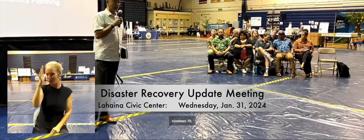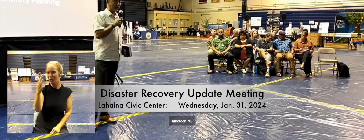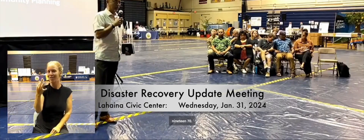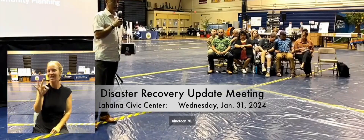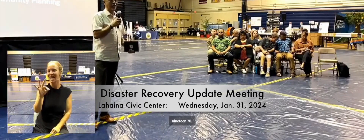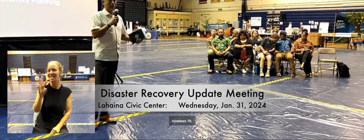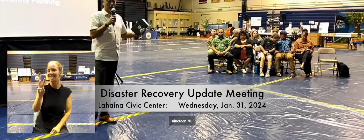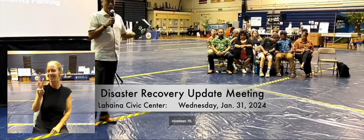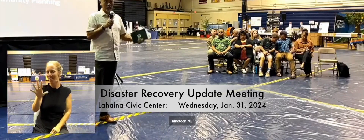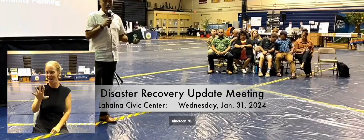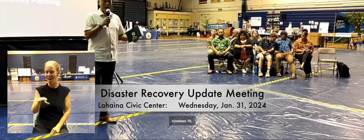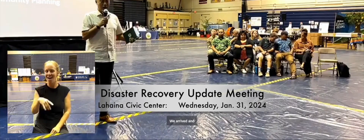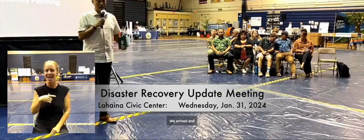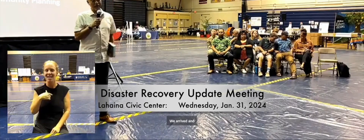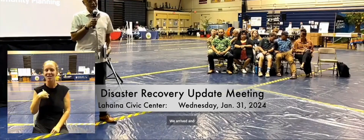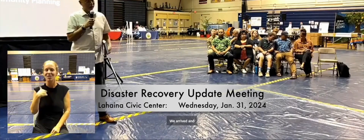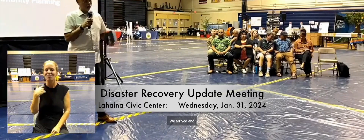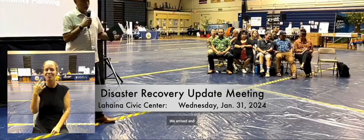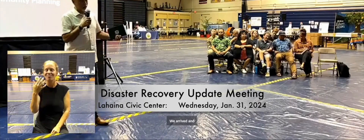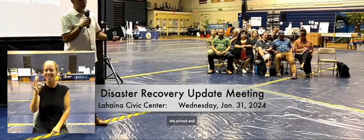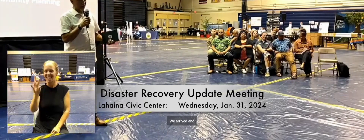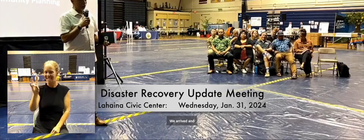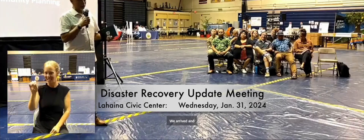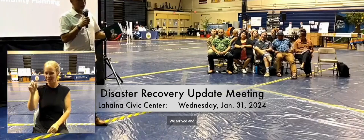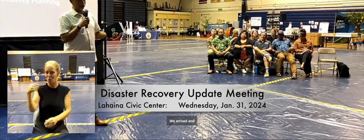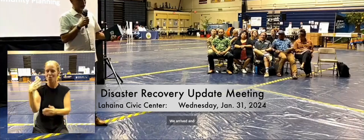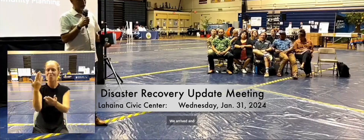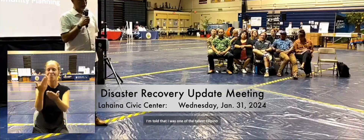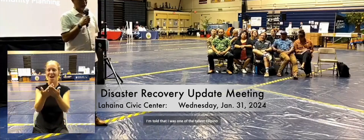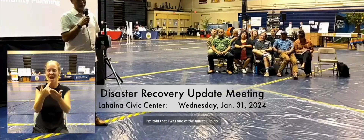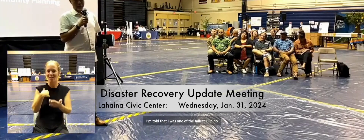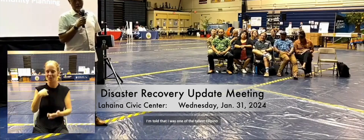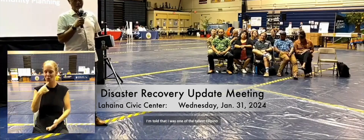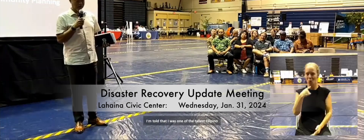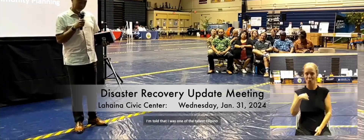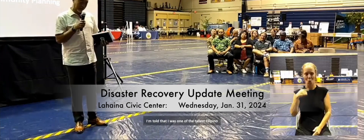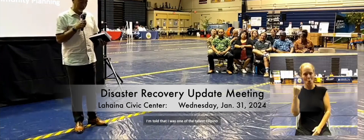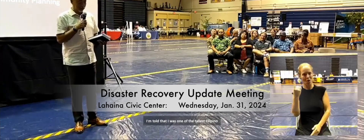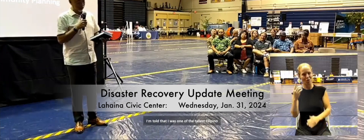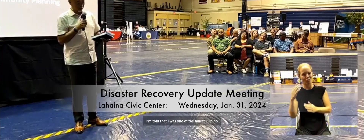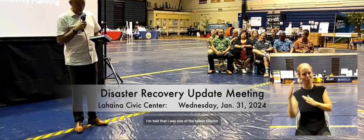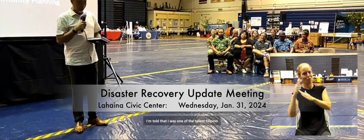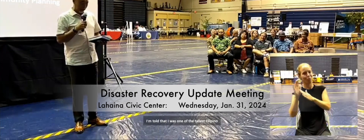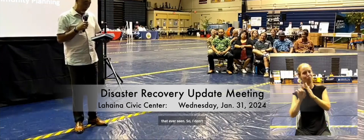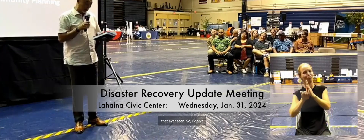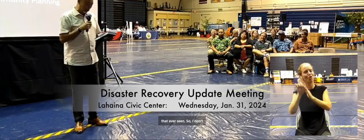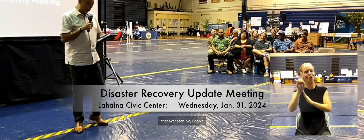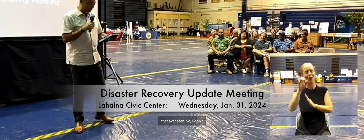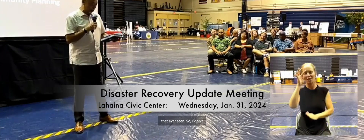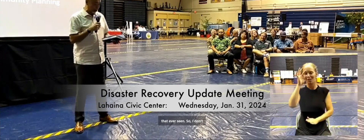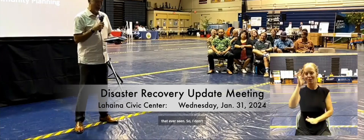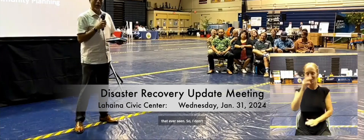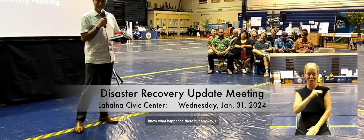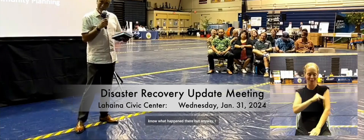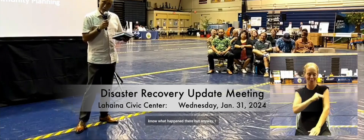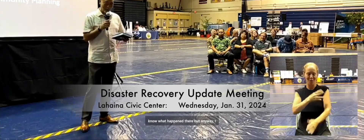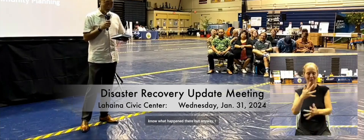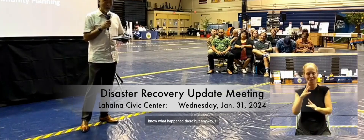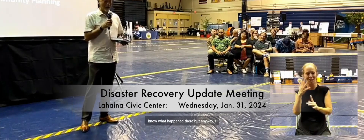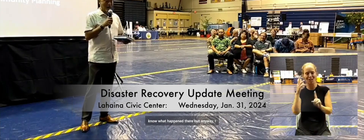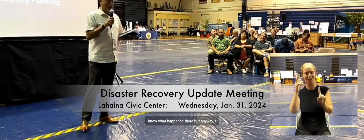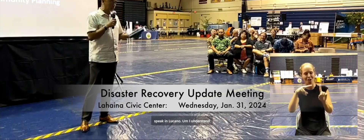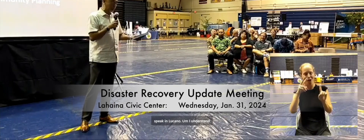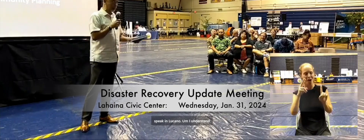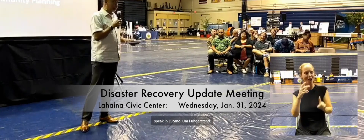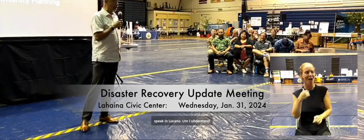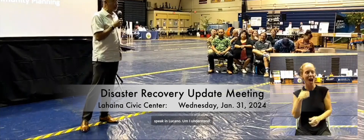1965, 1970. We arrived, and I'm told that I was one of the tallest Filipinos they've ever seen, so I don't know what happened there, but